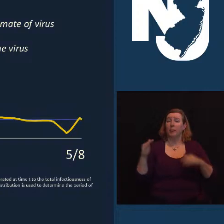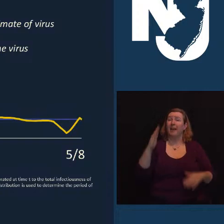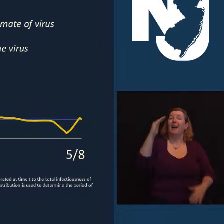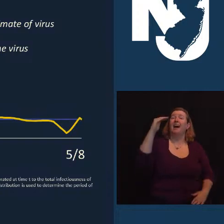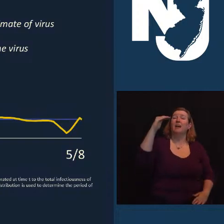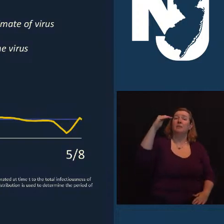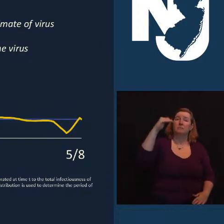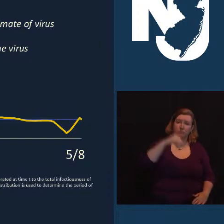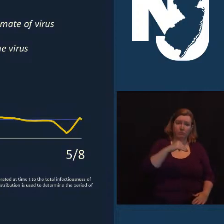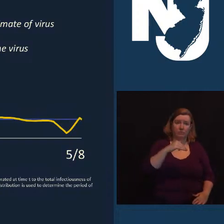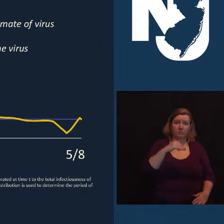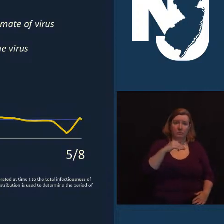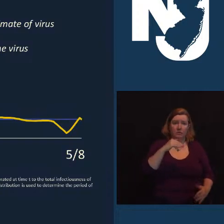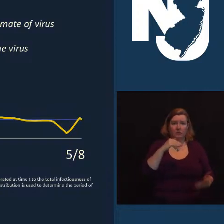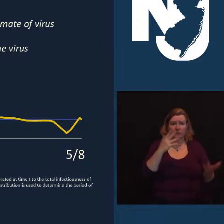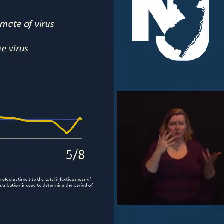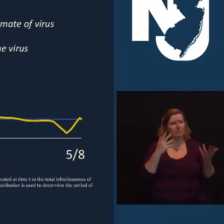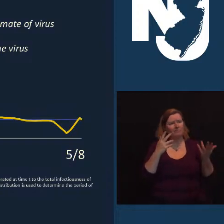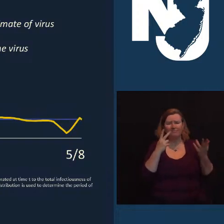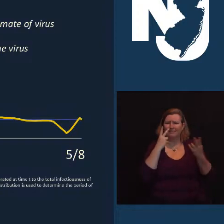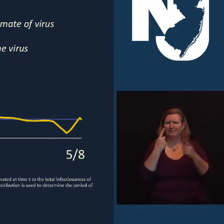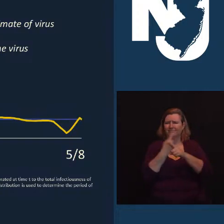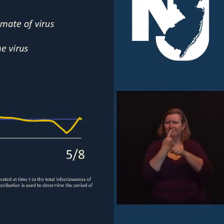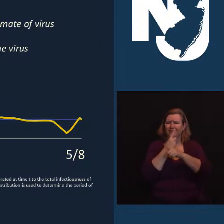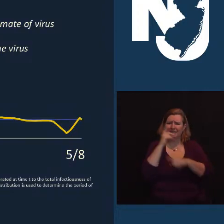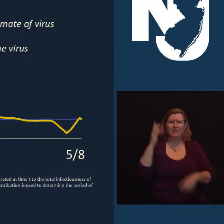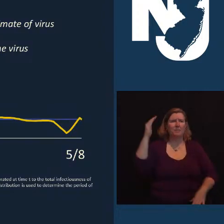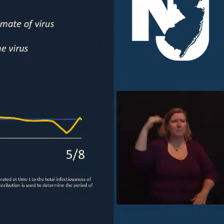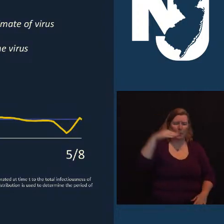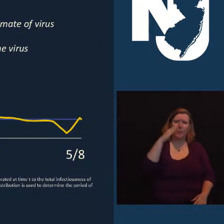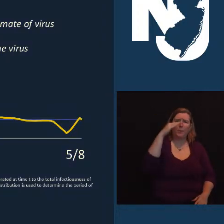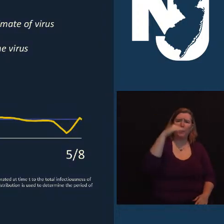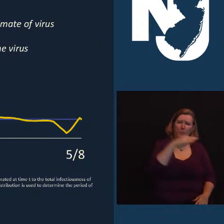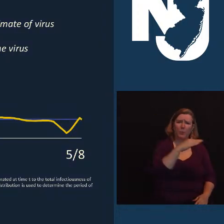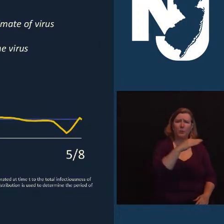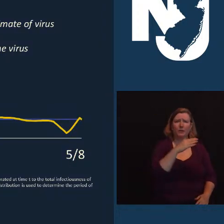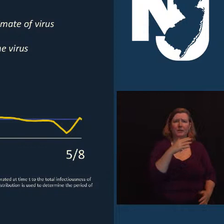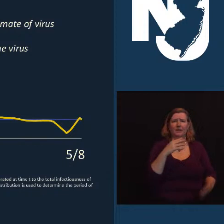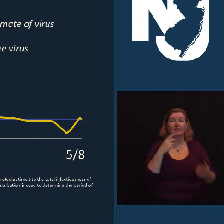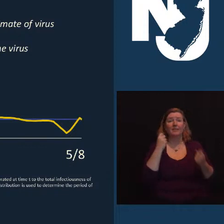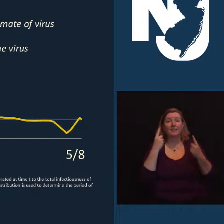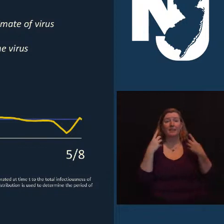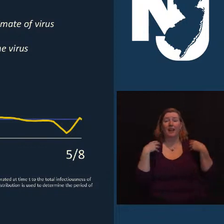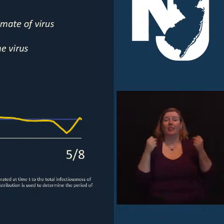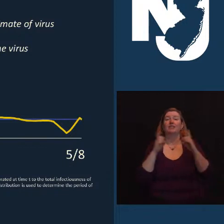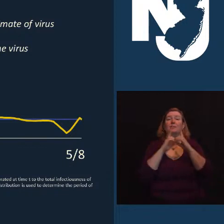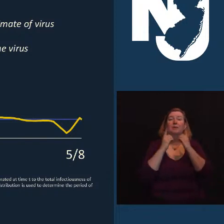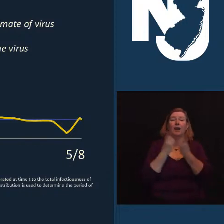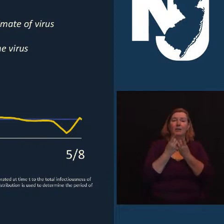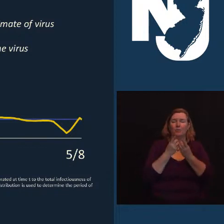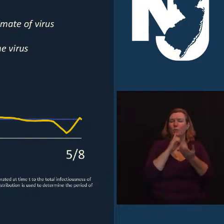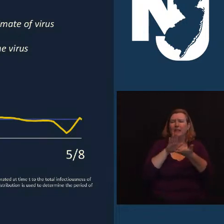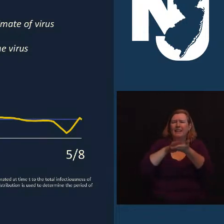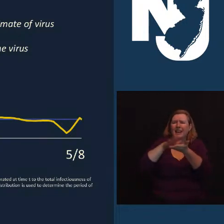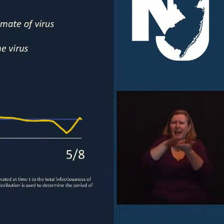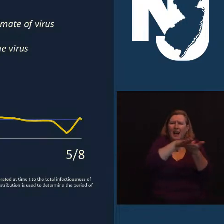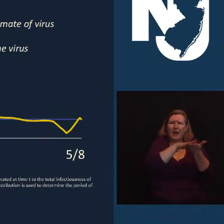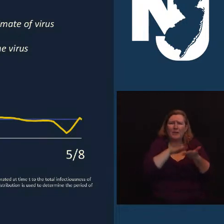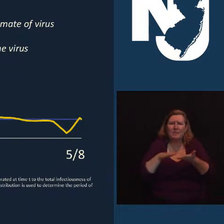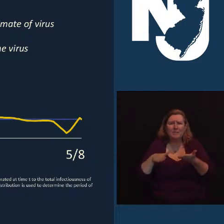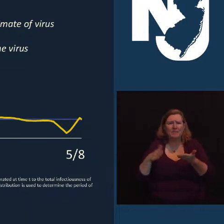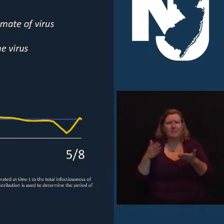RT. And if you'll remember, it was 1 week ago that the department cleared out roughly 1,700 previously